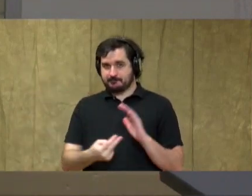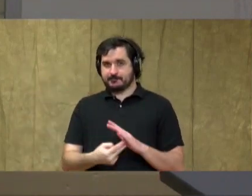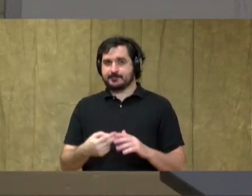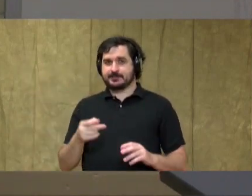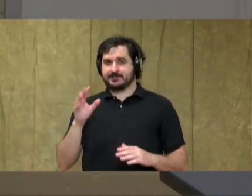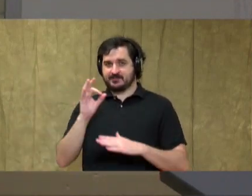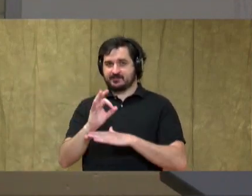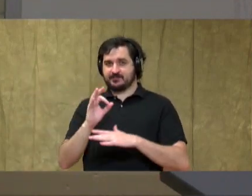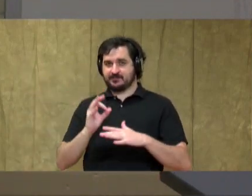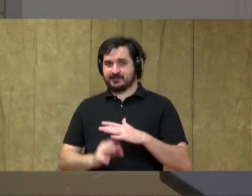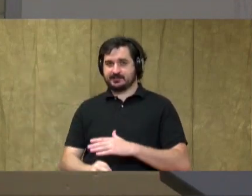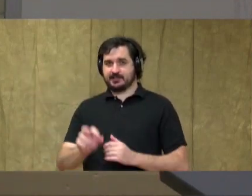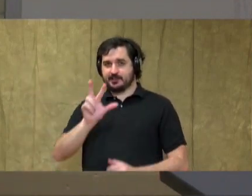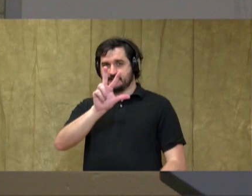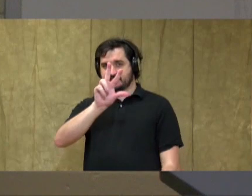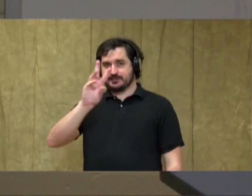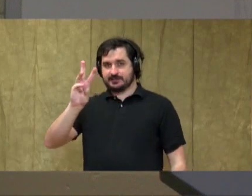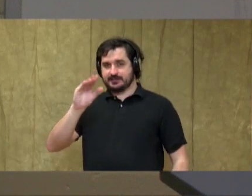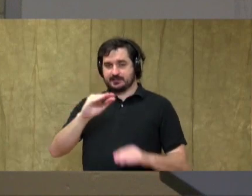fraction would be